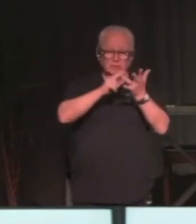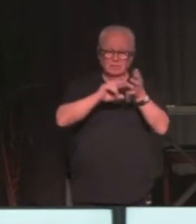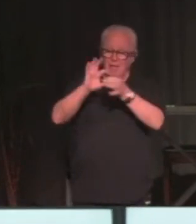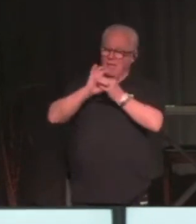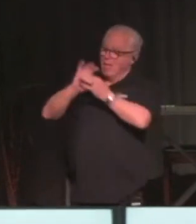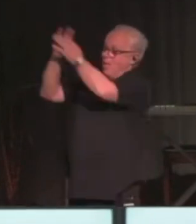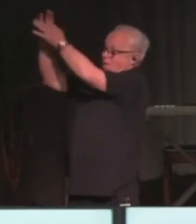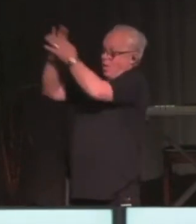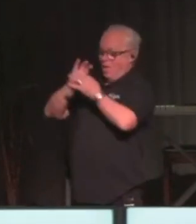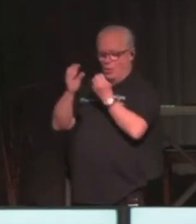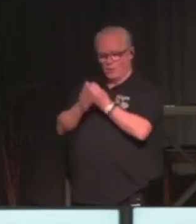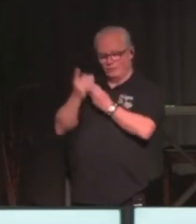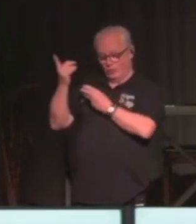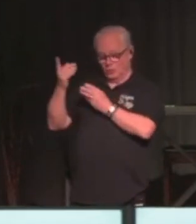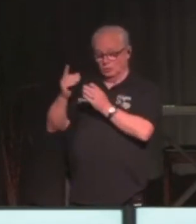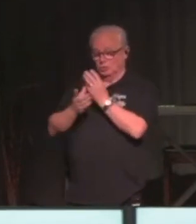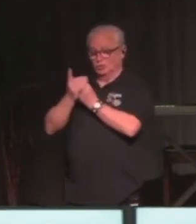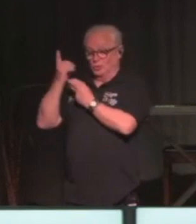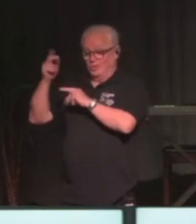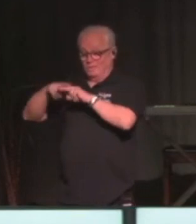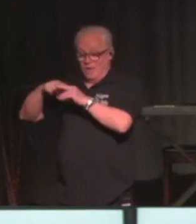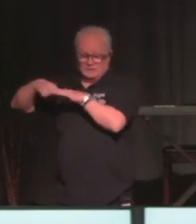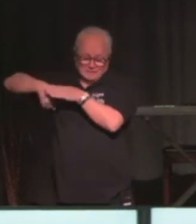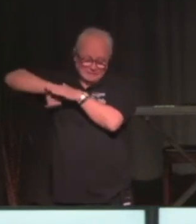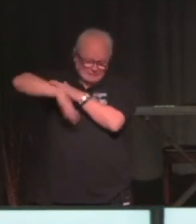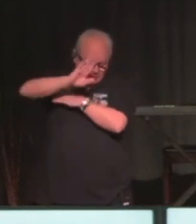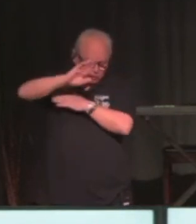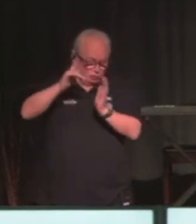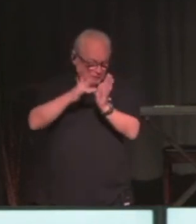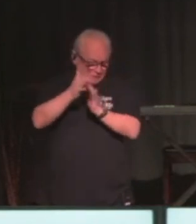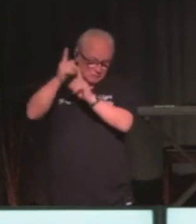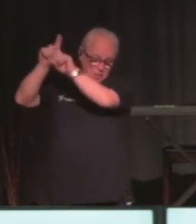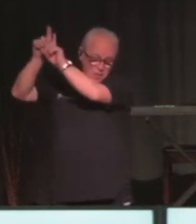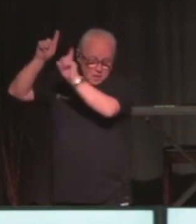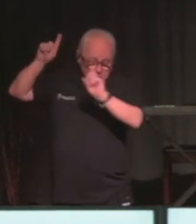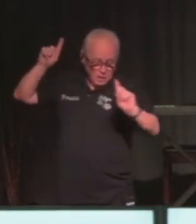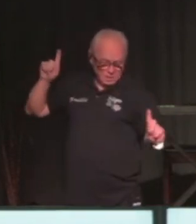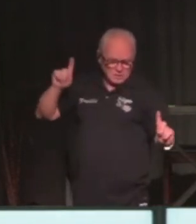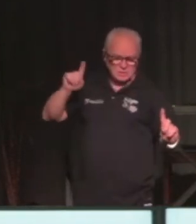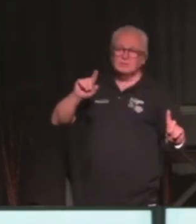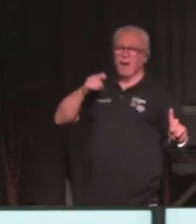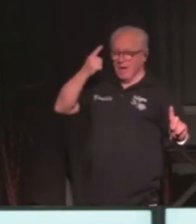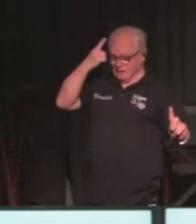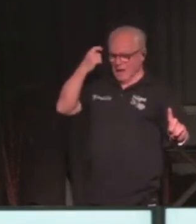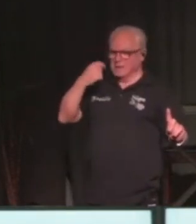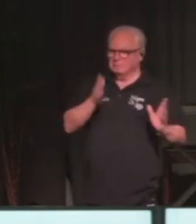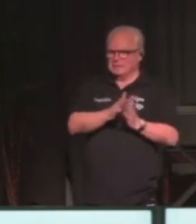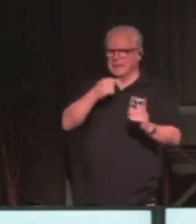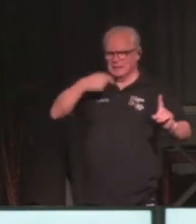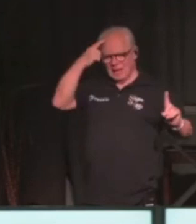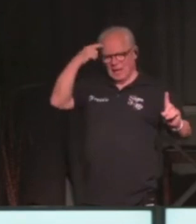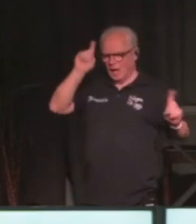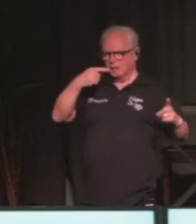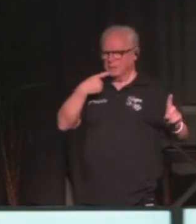was sent on behalf of the Father. He was coming on behalf of the Father. And so you can't be commissioned